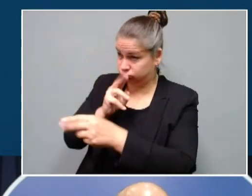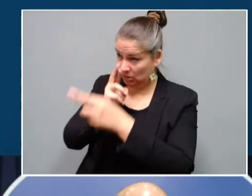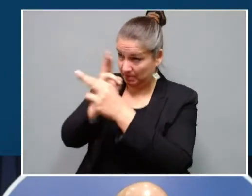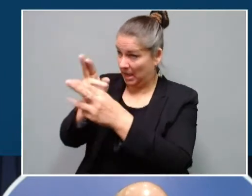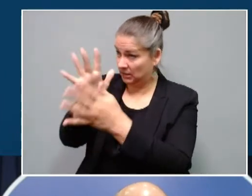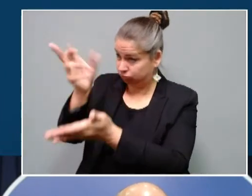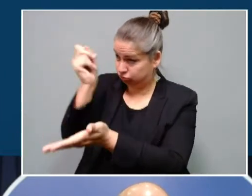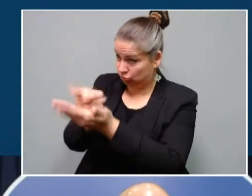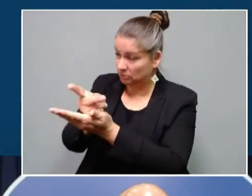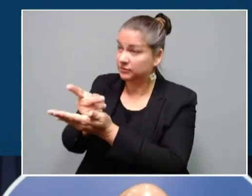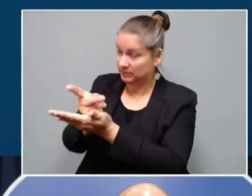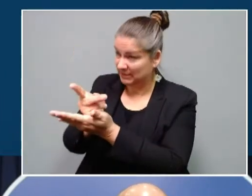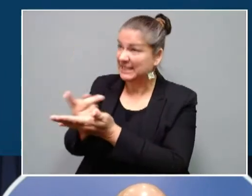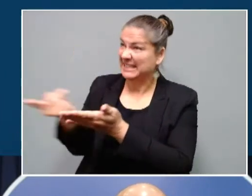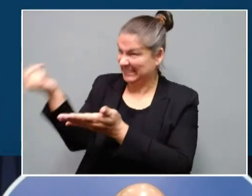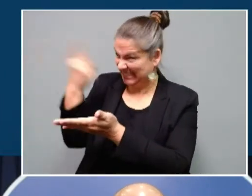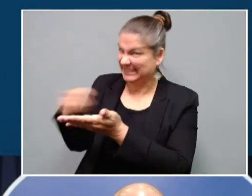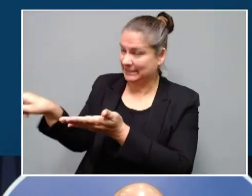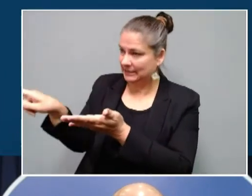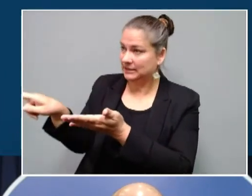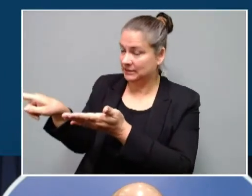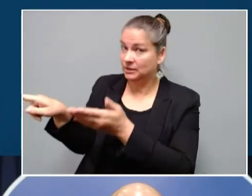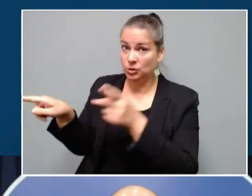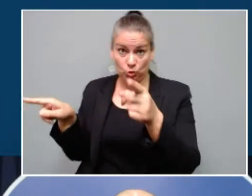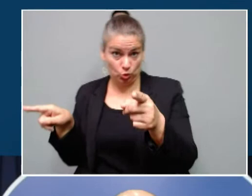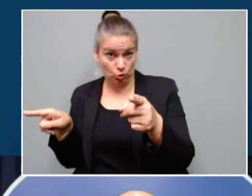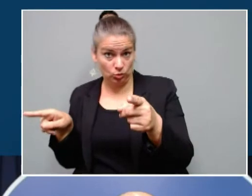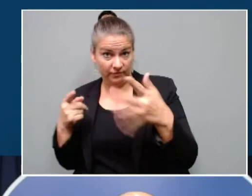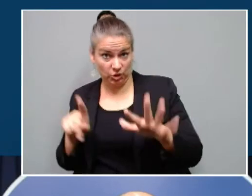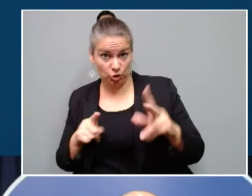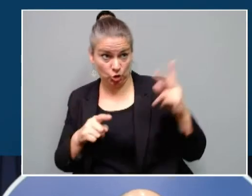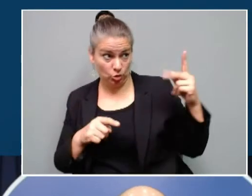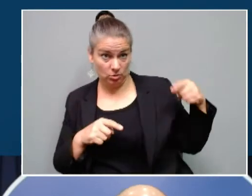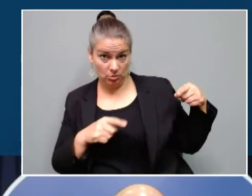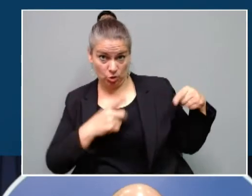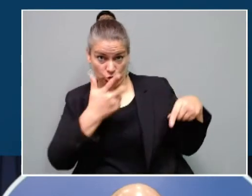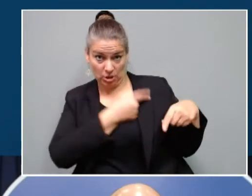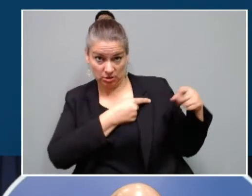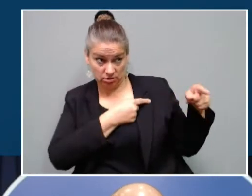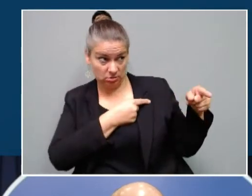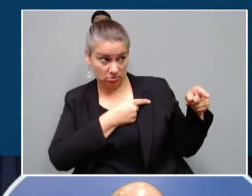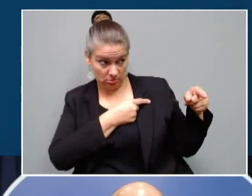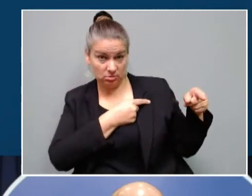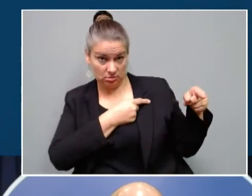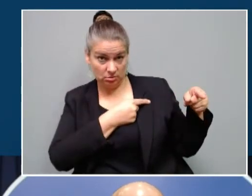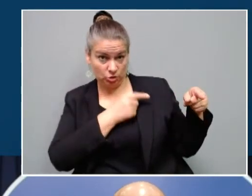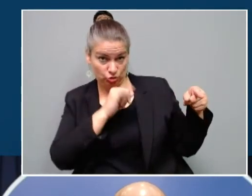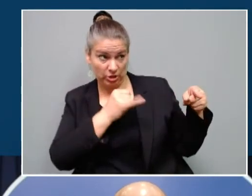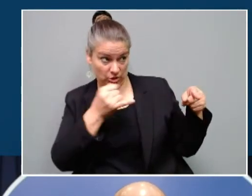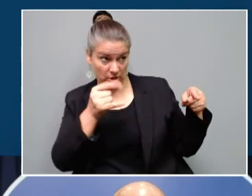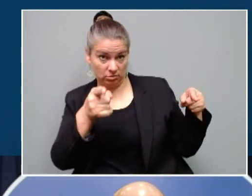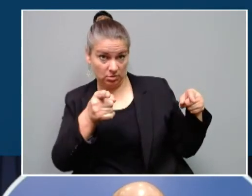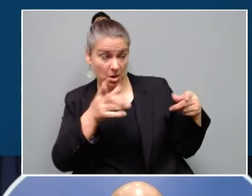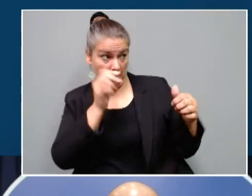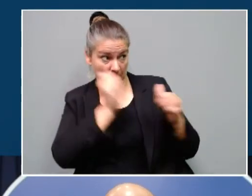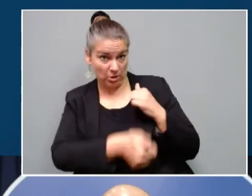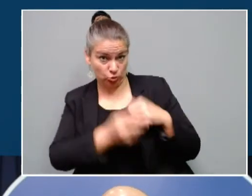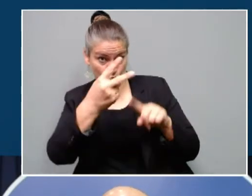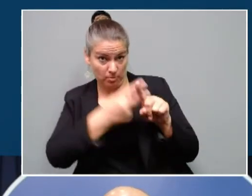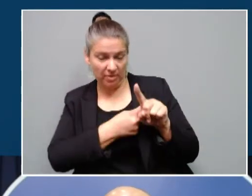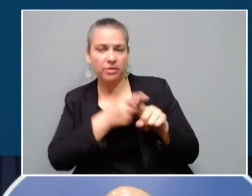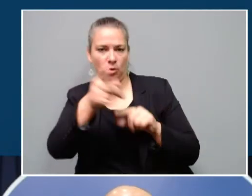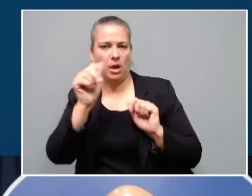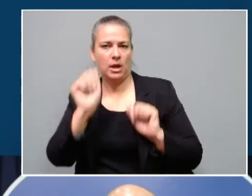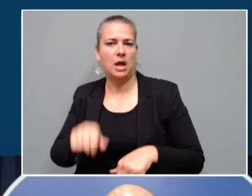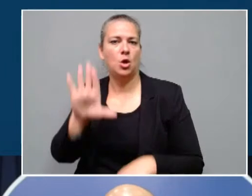it is anticipated you are likely to have access to a booster. And if you have received J&J, I would encourage you to go out and get a booster.